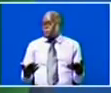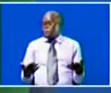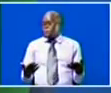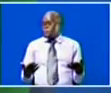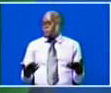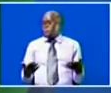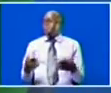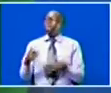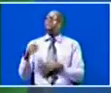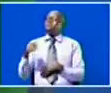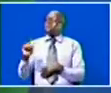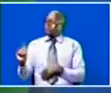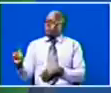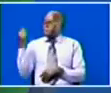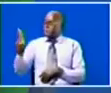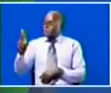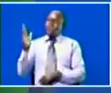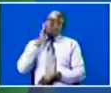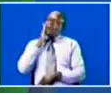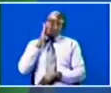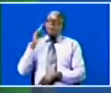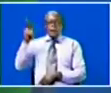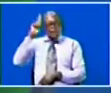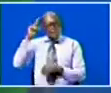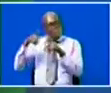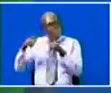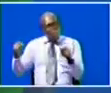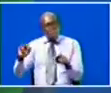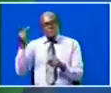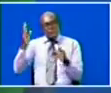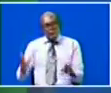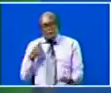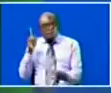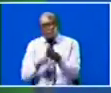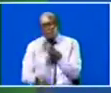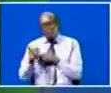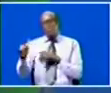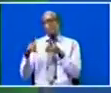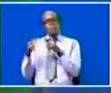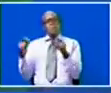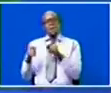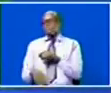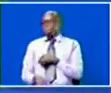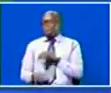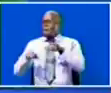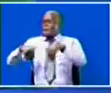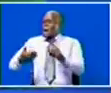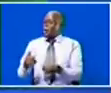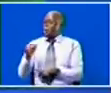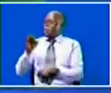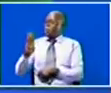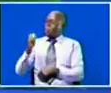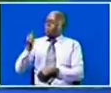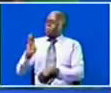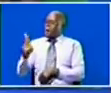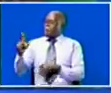to the mother of the president? If you remember the words that, you know, many Kenyans really, there was that outrage, you know, how could, you know, Babu Owino, a leader,